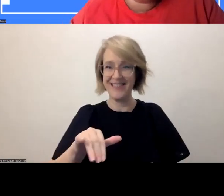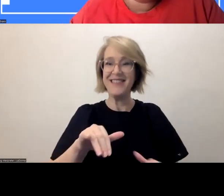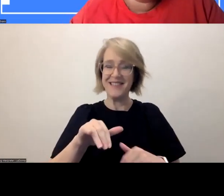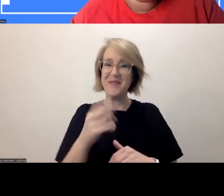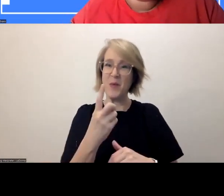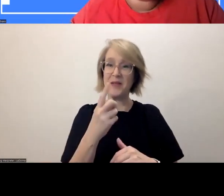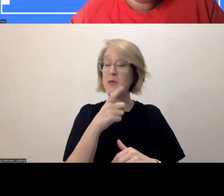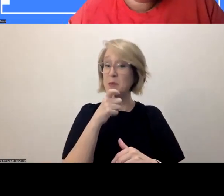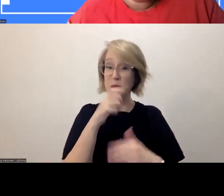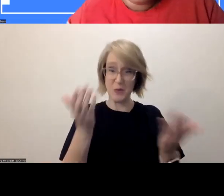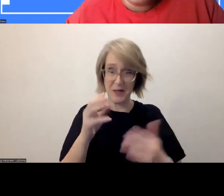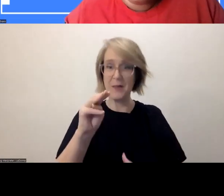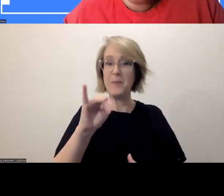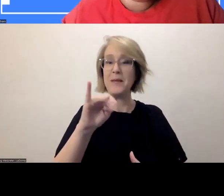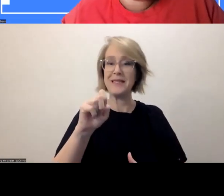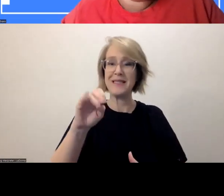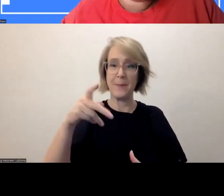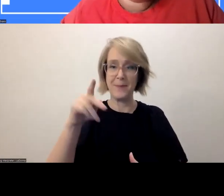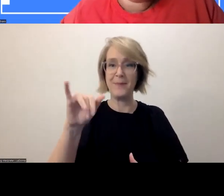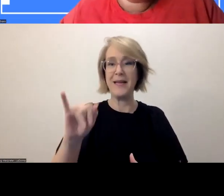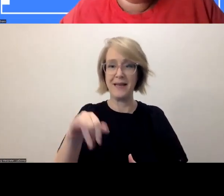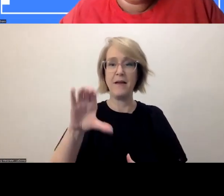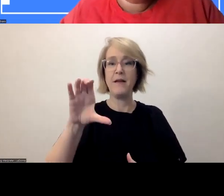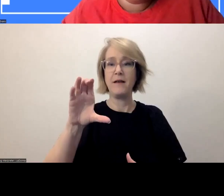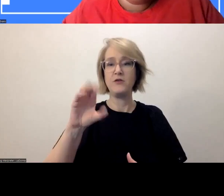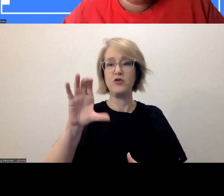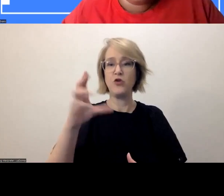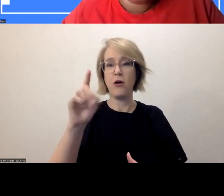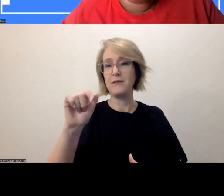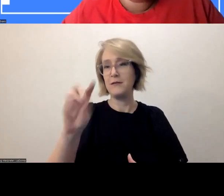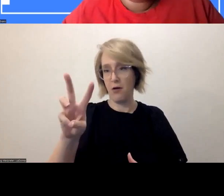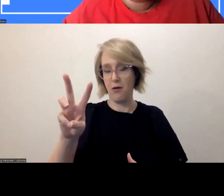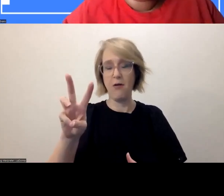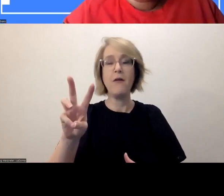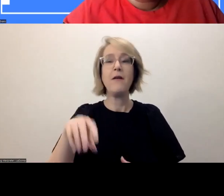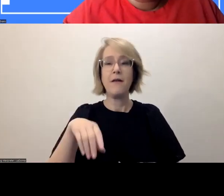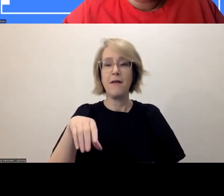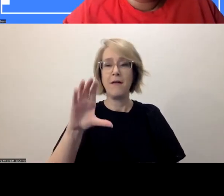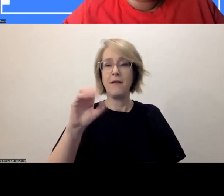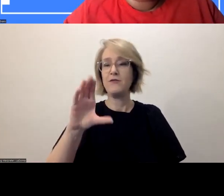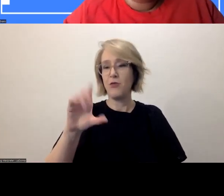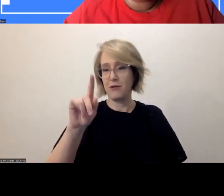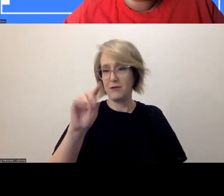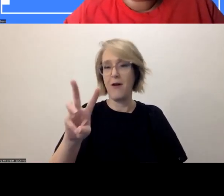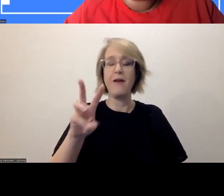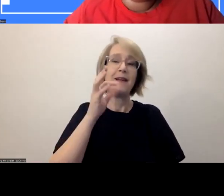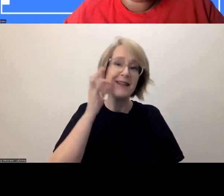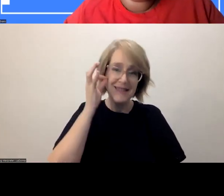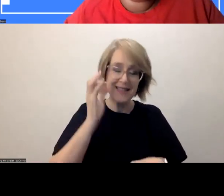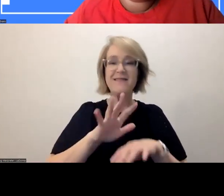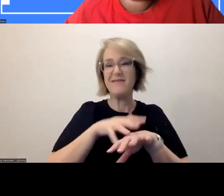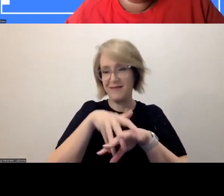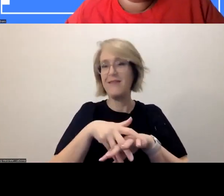this feature is Mississippi's Choctaw. And please forgive me if I mispronounced that, Indian Fair. And again, just highlighting,